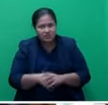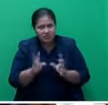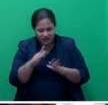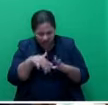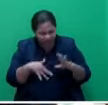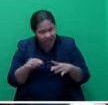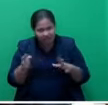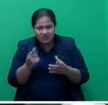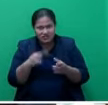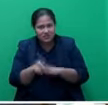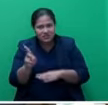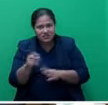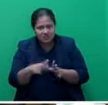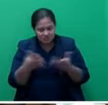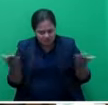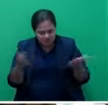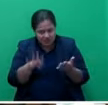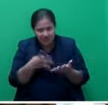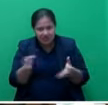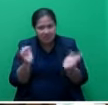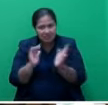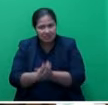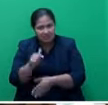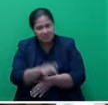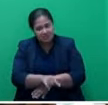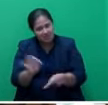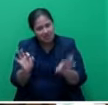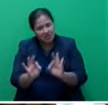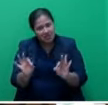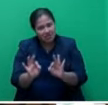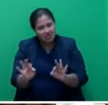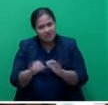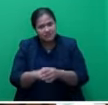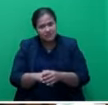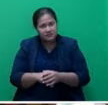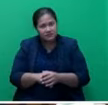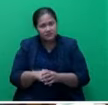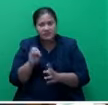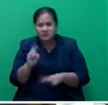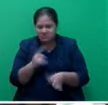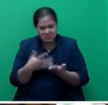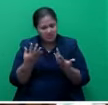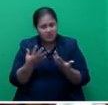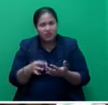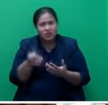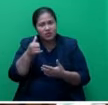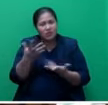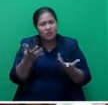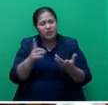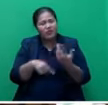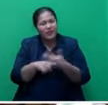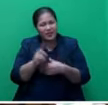that need to be addressed. Not a single member has spoken about that. Nor have they drawn any causal link between this